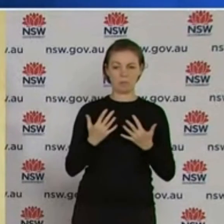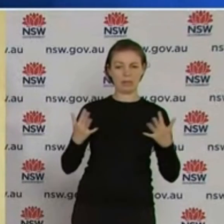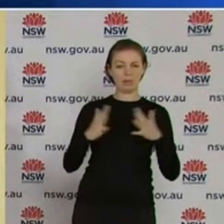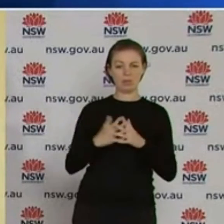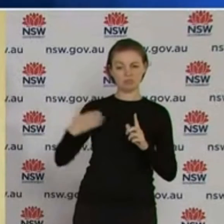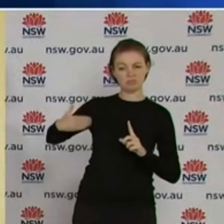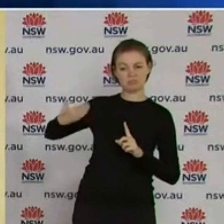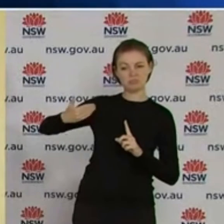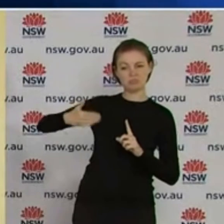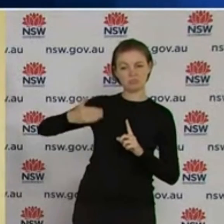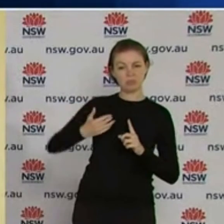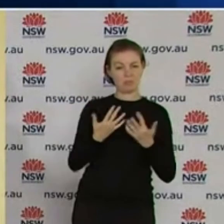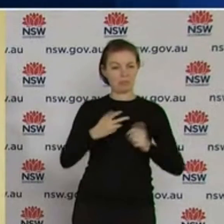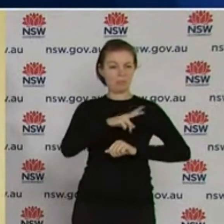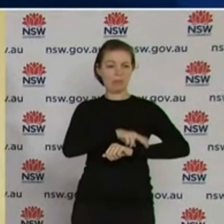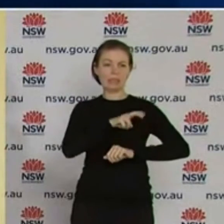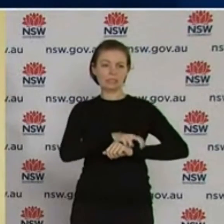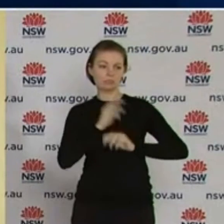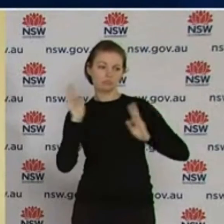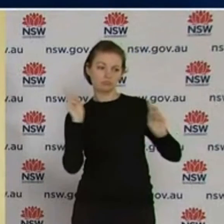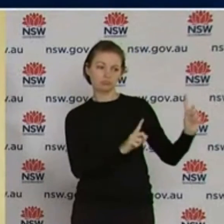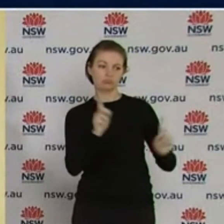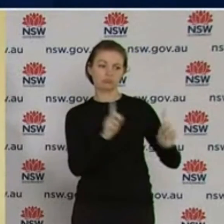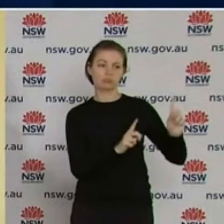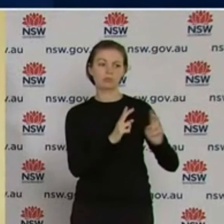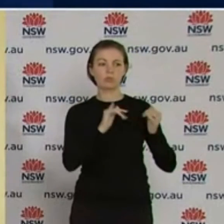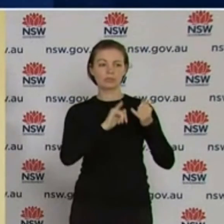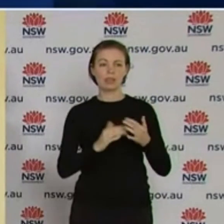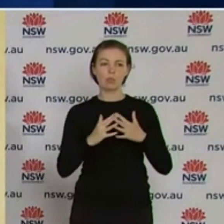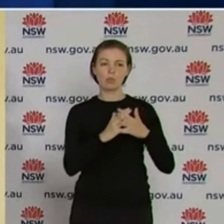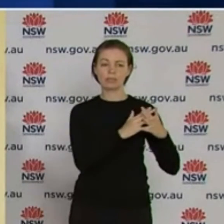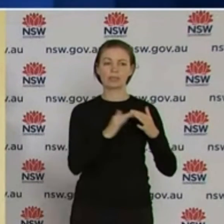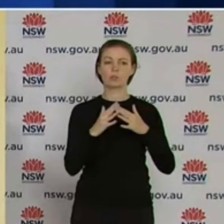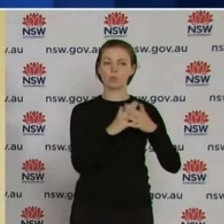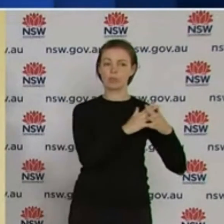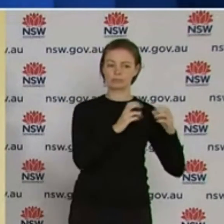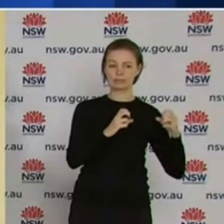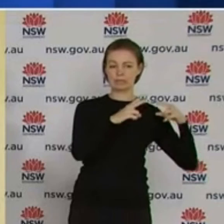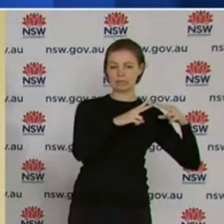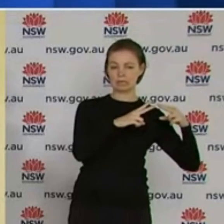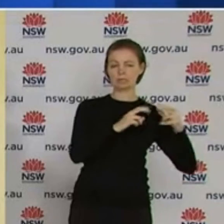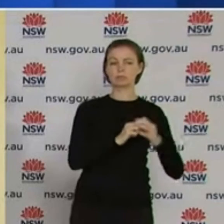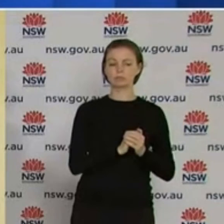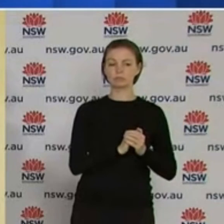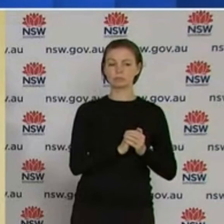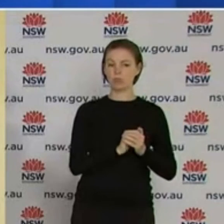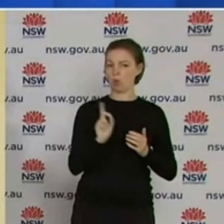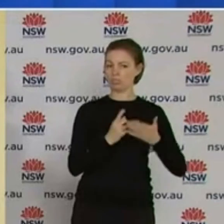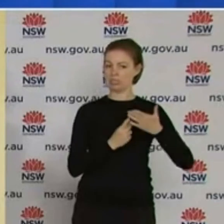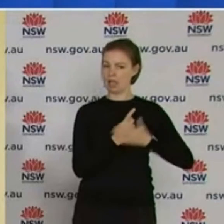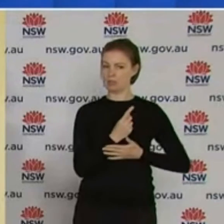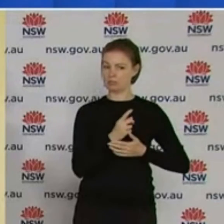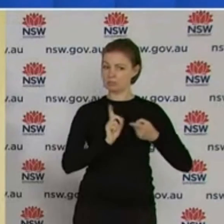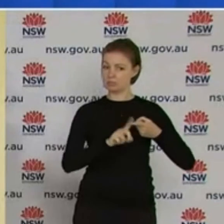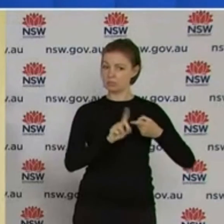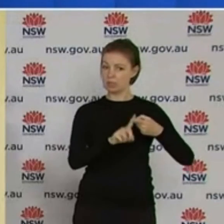West and South West Sydney. With these changes and restrictions, what's happening with Operation Stay at Home and the police response there?